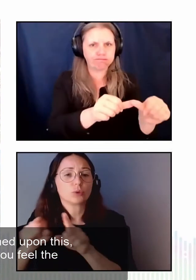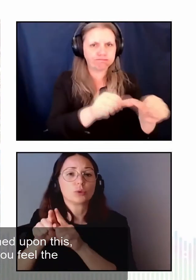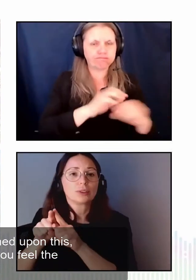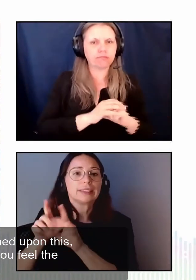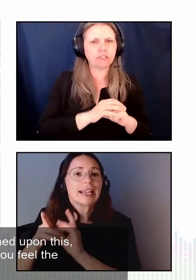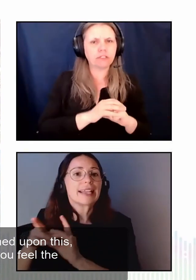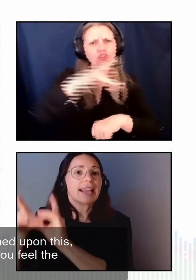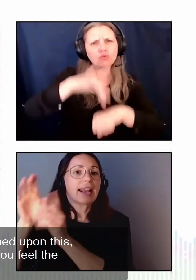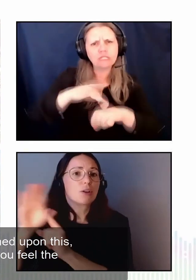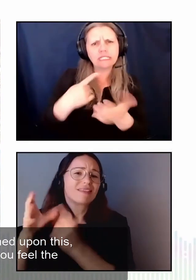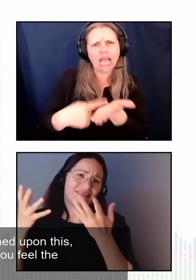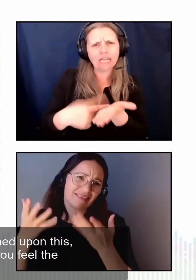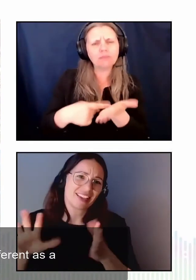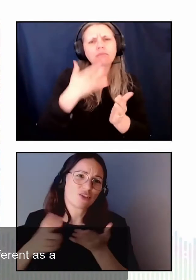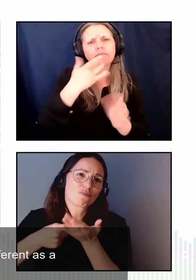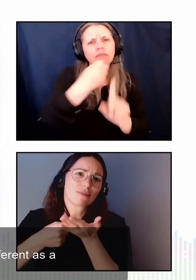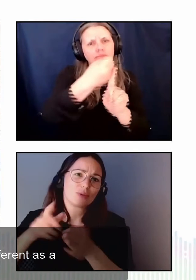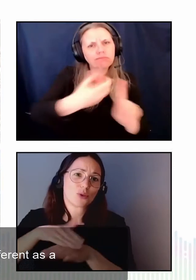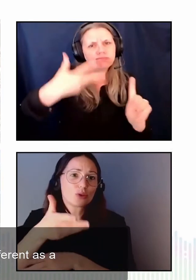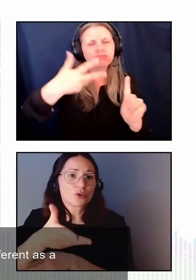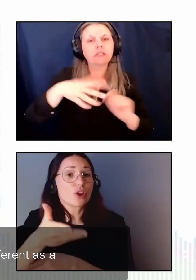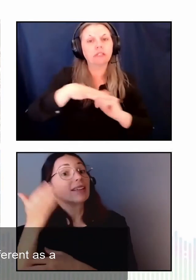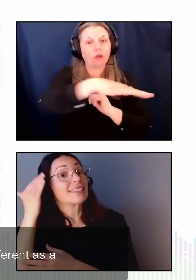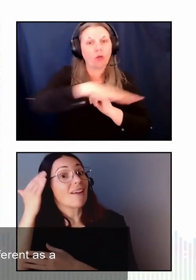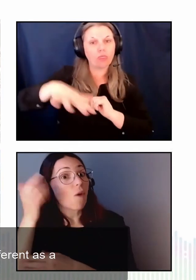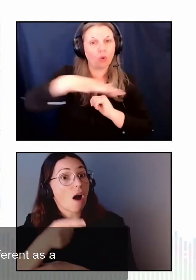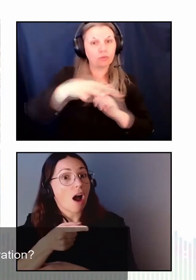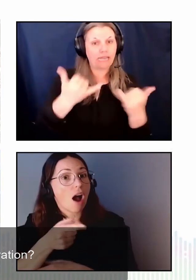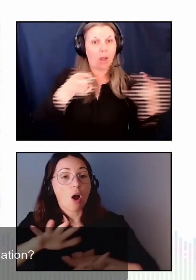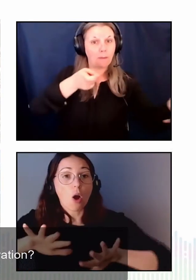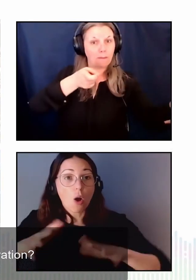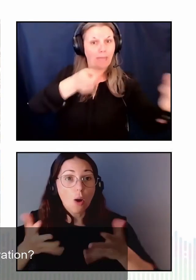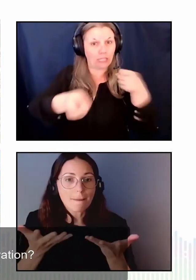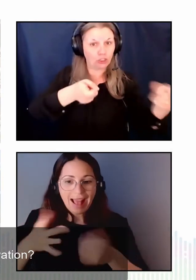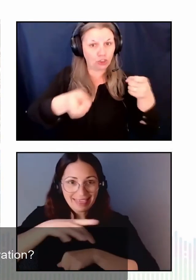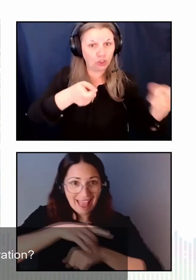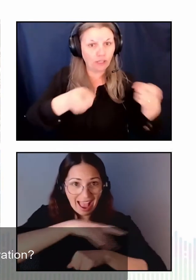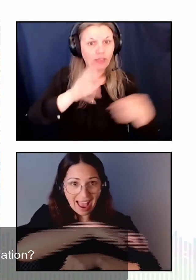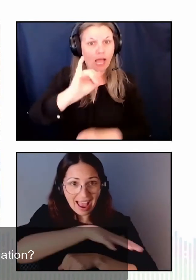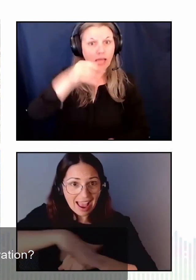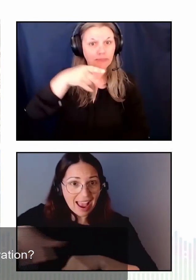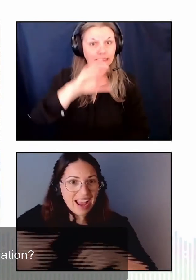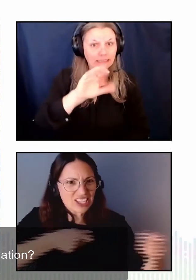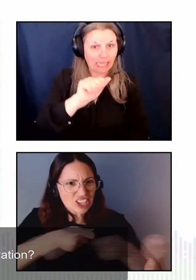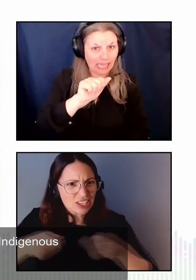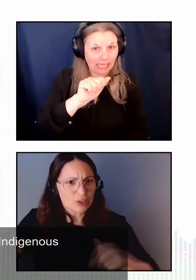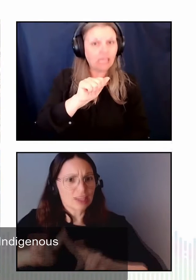you could just speak to how you feel the management of those areas will be fundamentally different as a result of the Indigenous-led